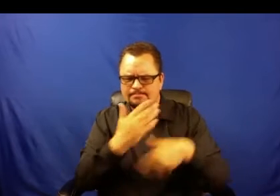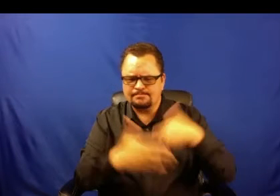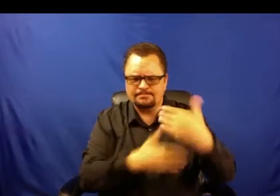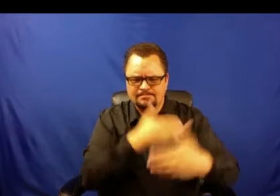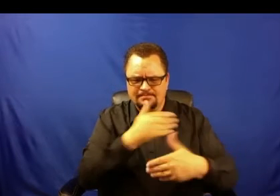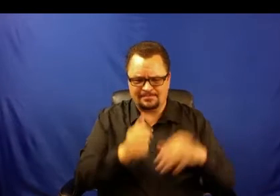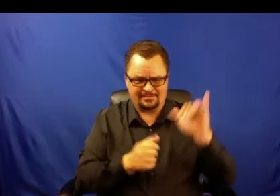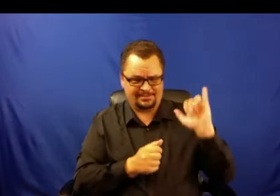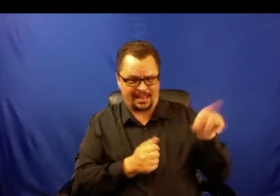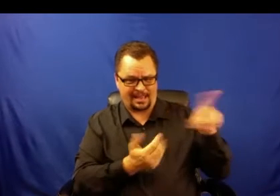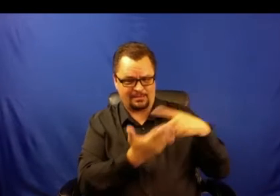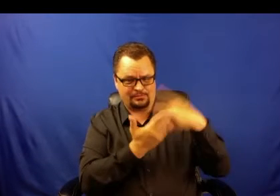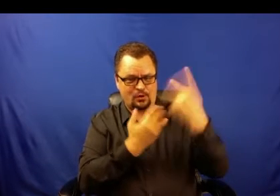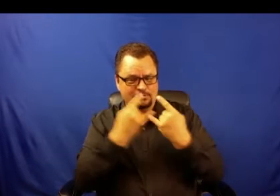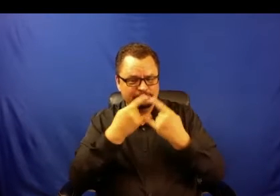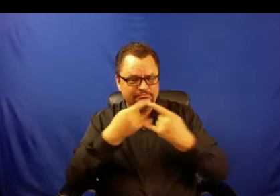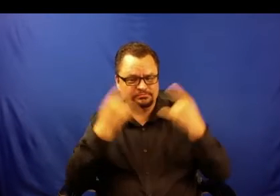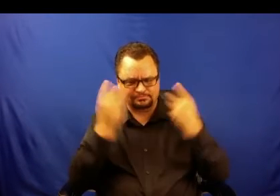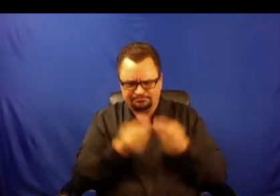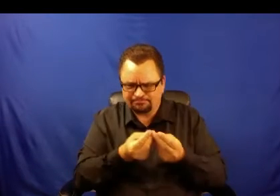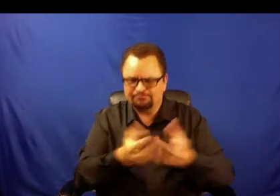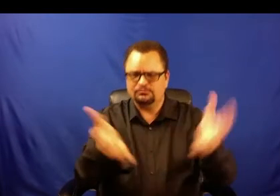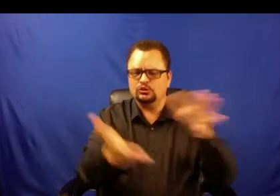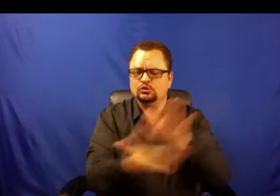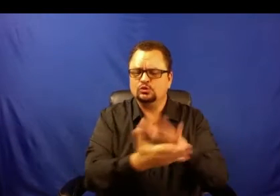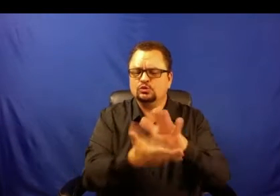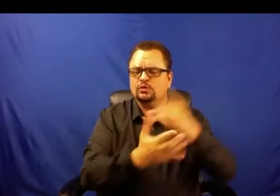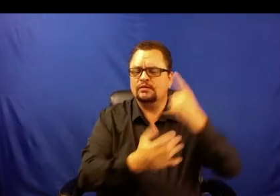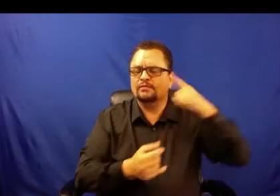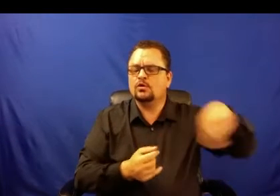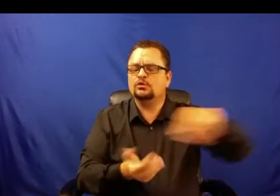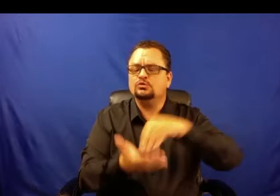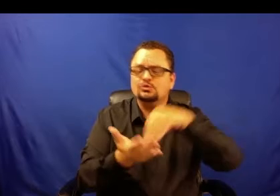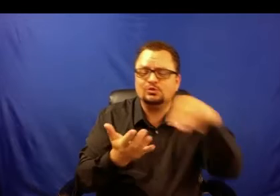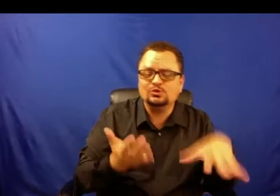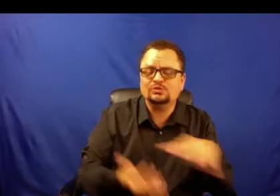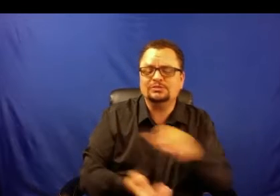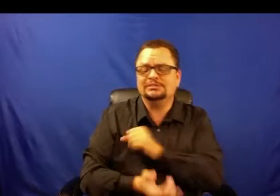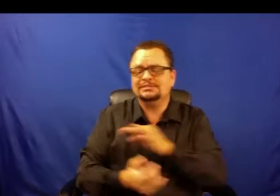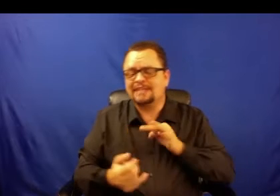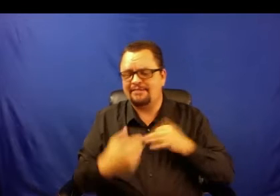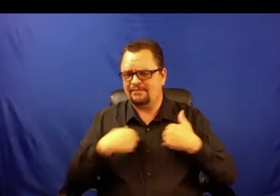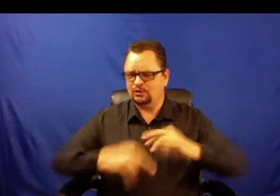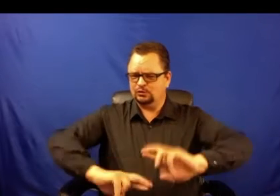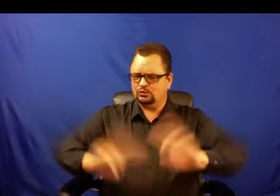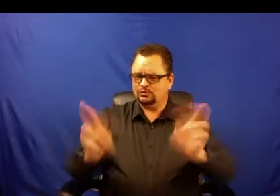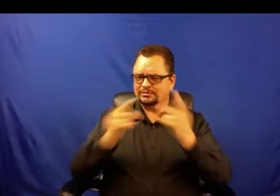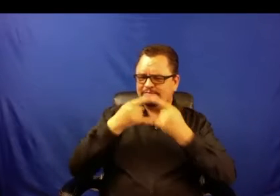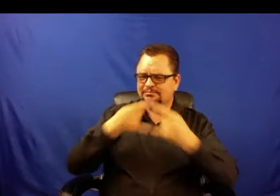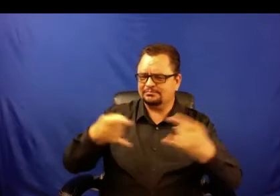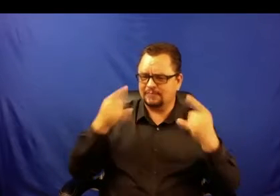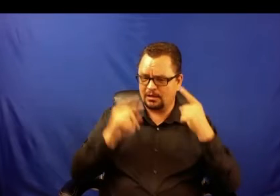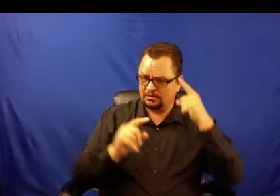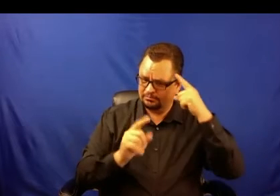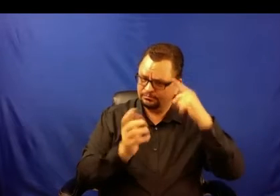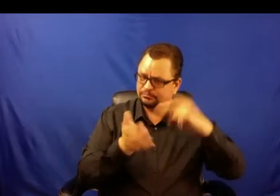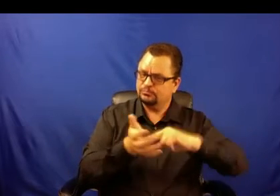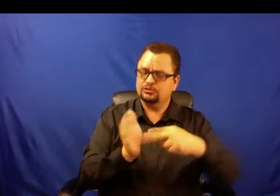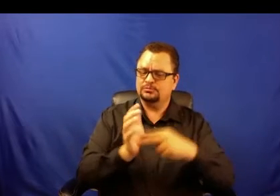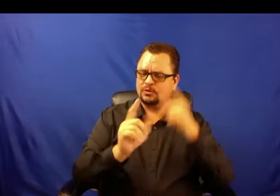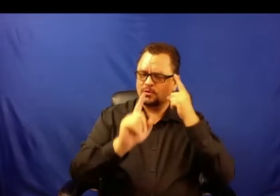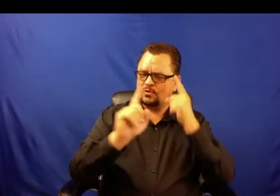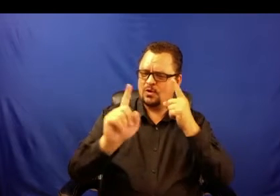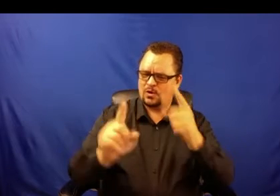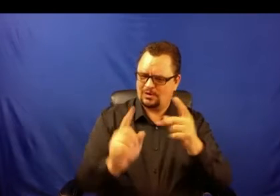to ensure that we are focusing on keeping kids in school. Again, noting that if both parties are masked, they would be exempt from